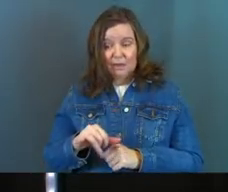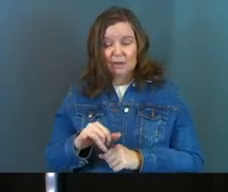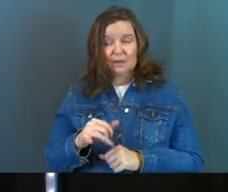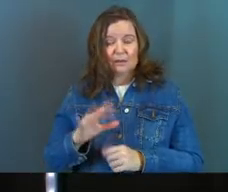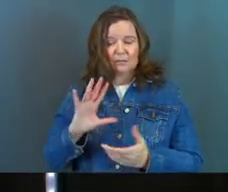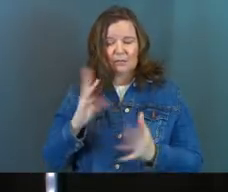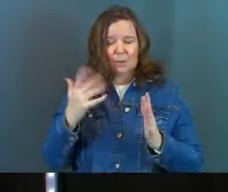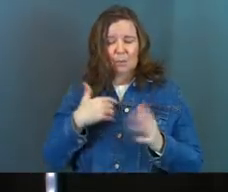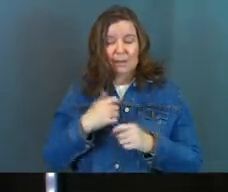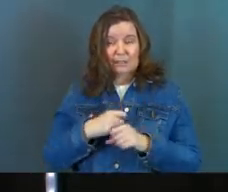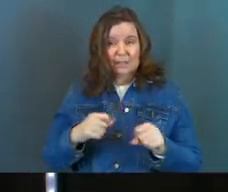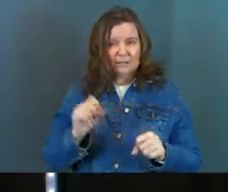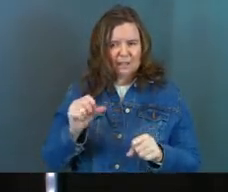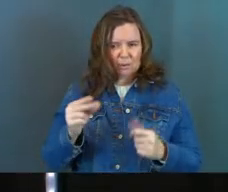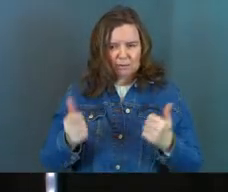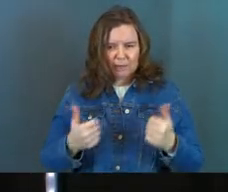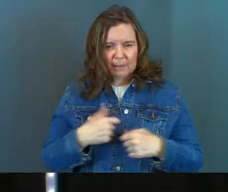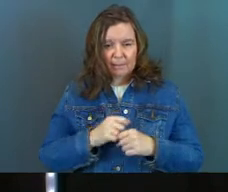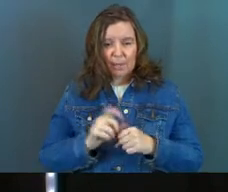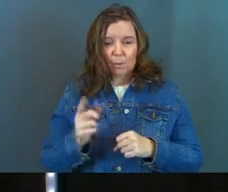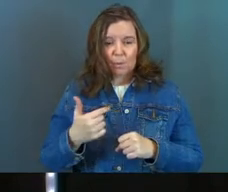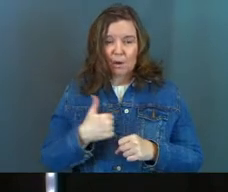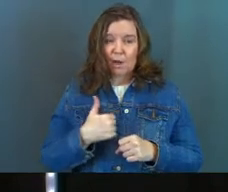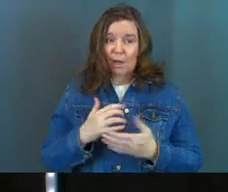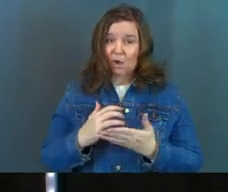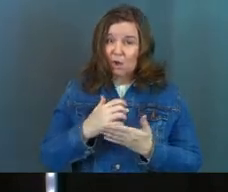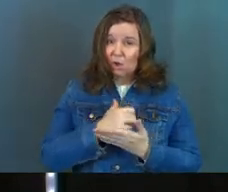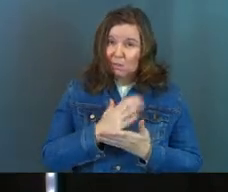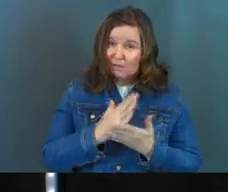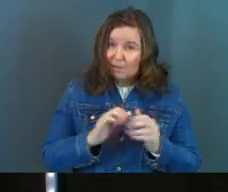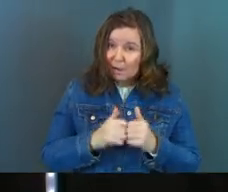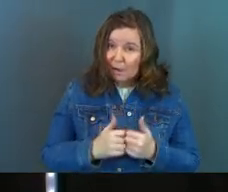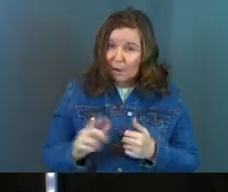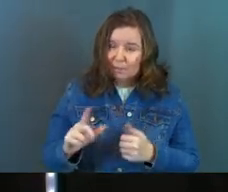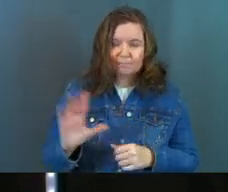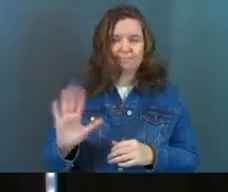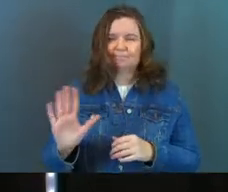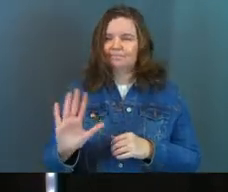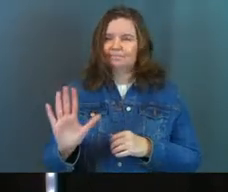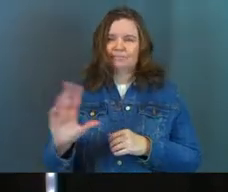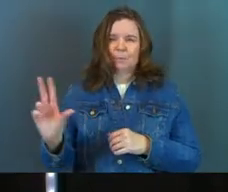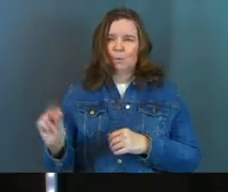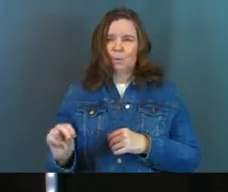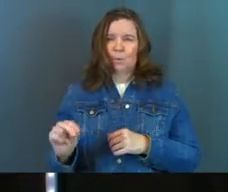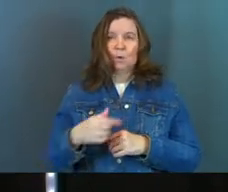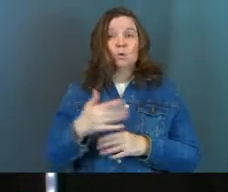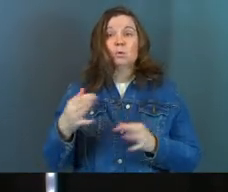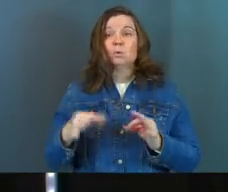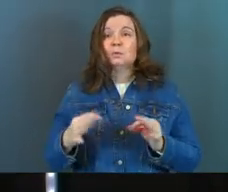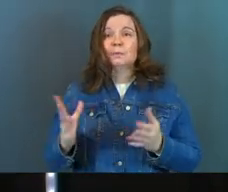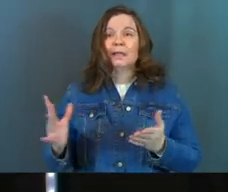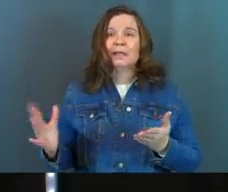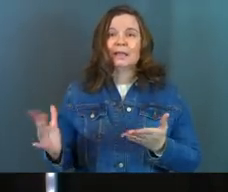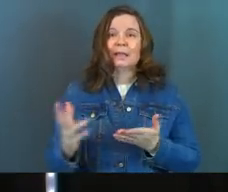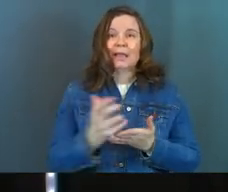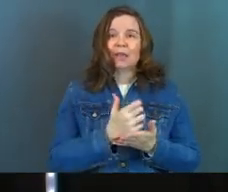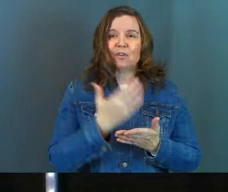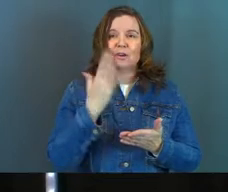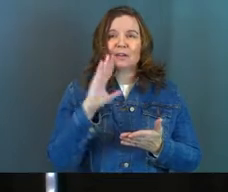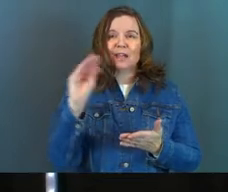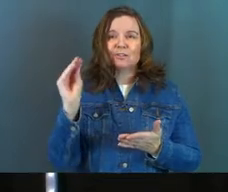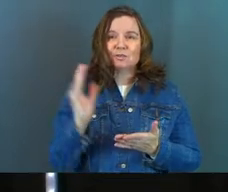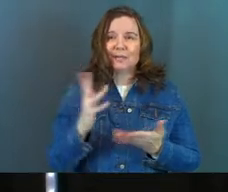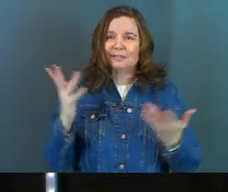Does that mess with my salvation and make it to where like I earned it somehow? No. You simply gathered up